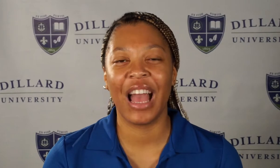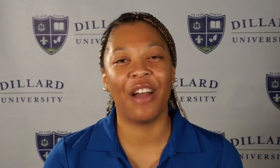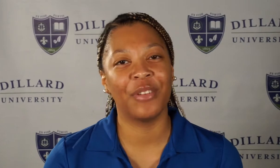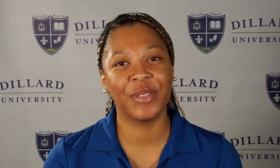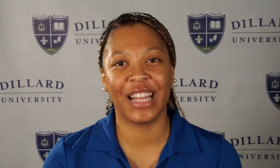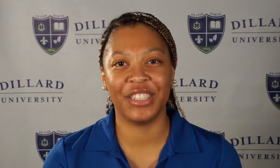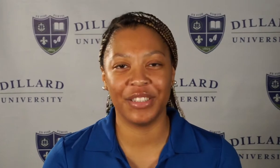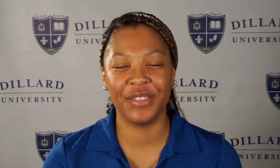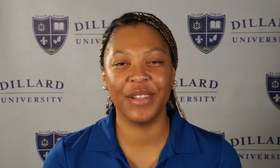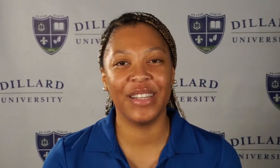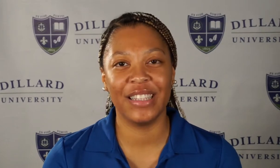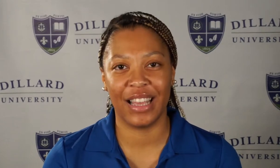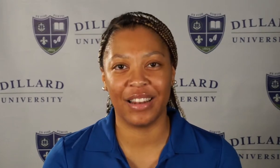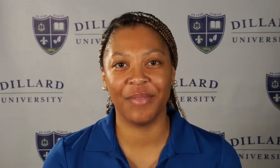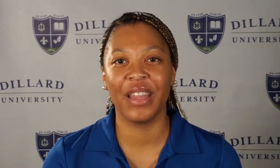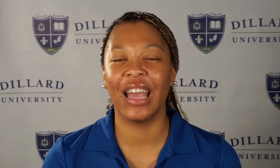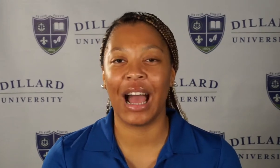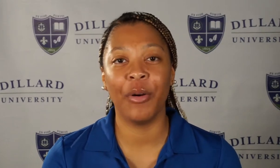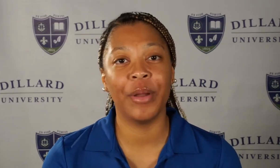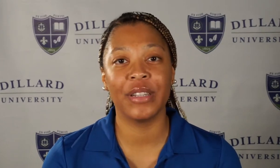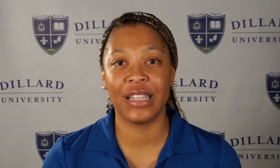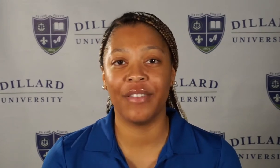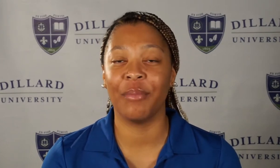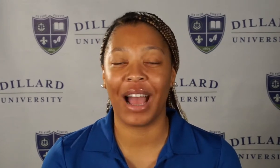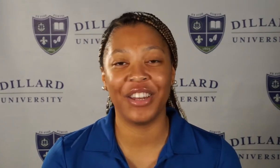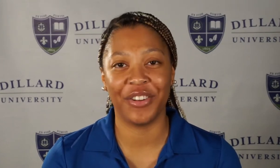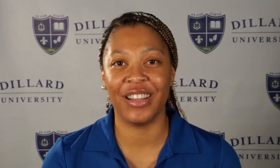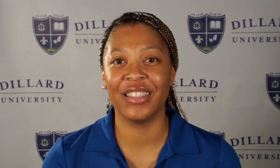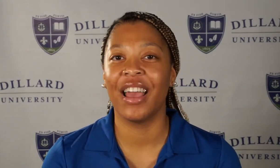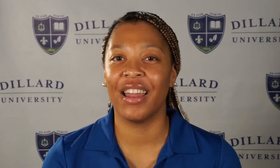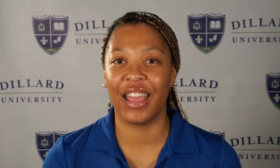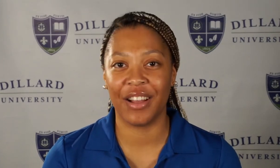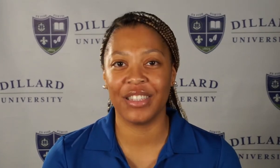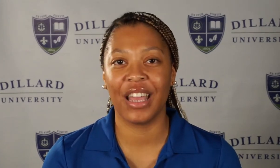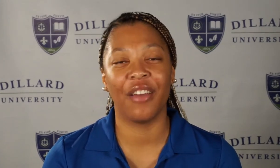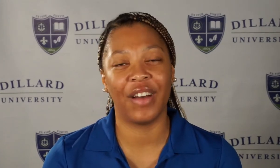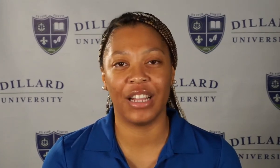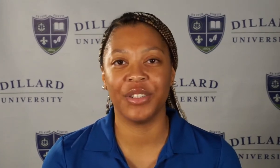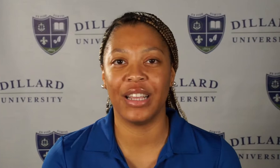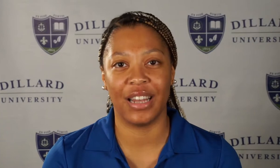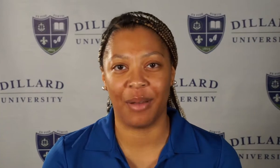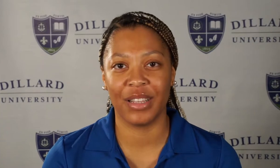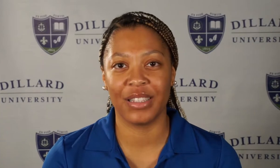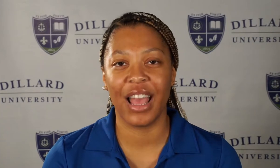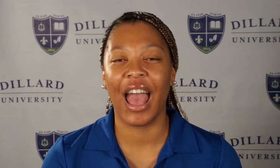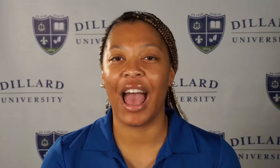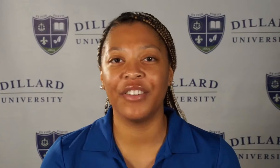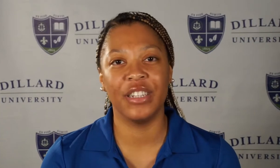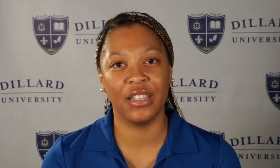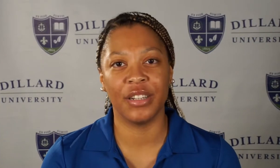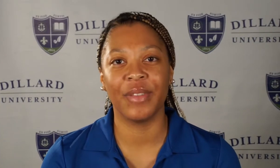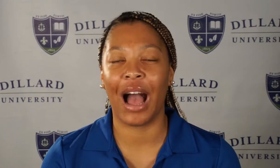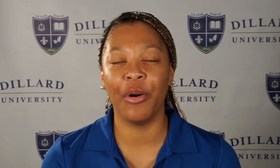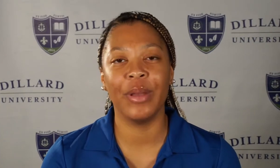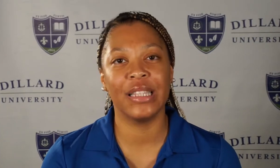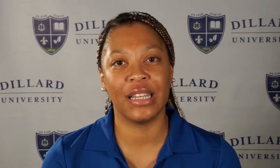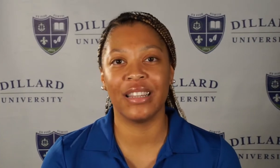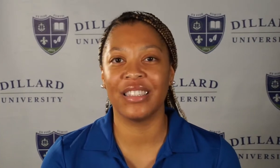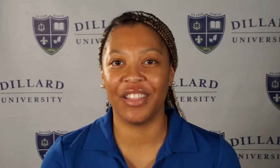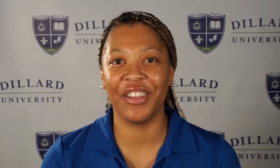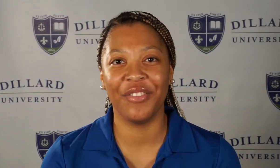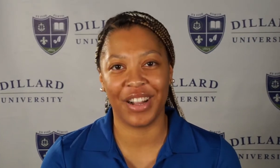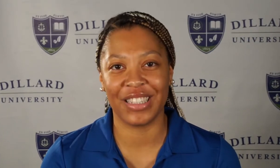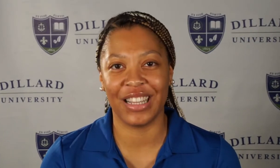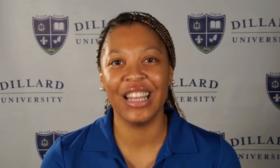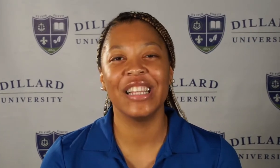Richardson. I'm from St. Joseph, Louisiana, and I will be receiving my degrees in accounting and financial economics. After Dillard, I will be